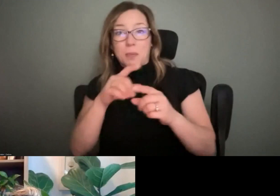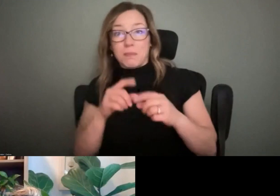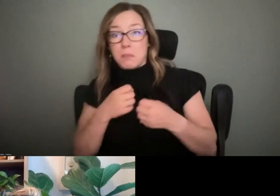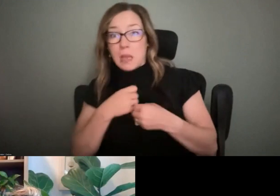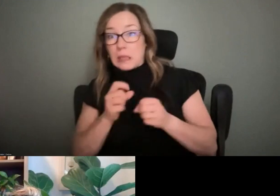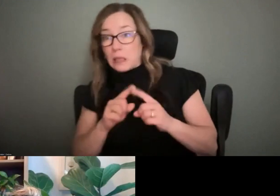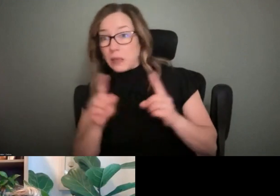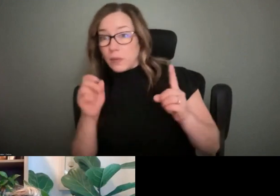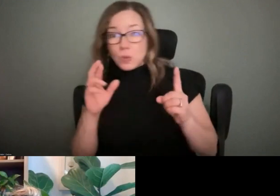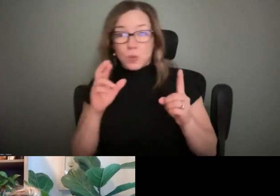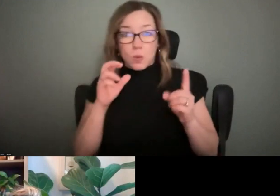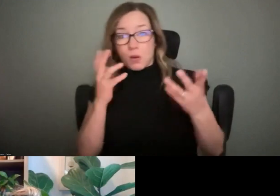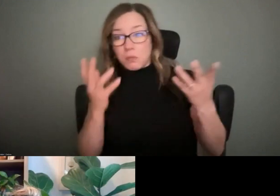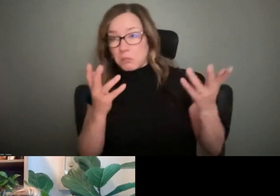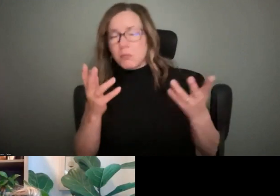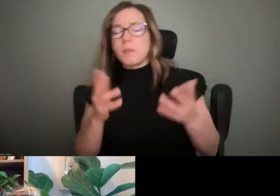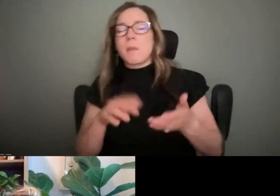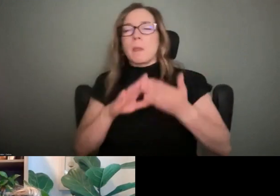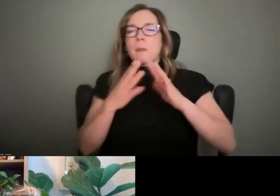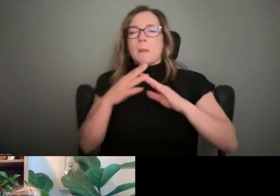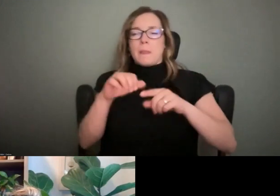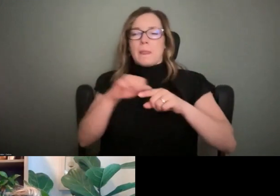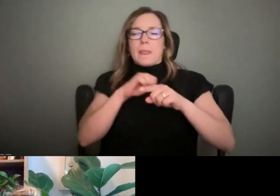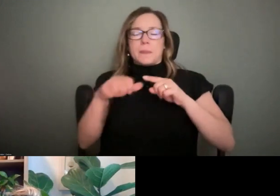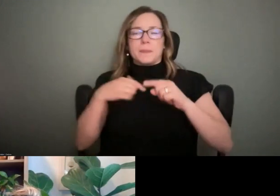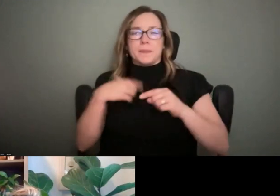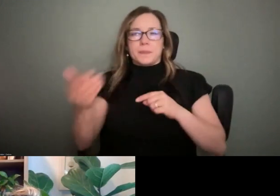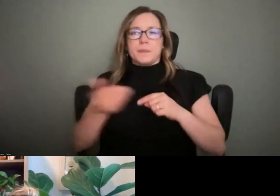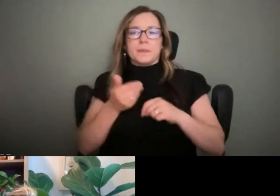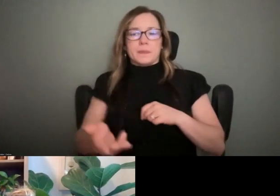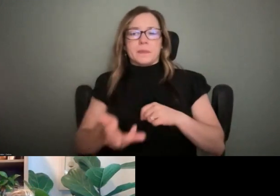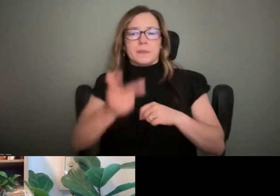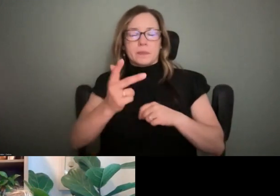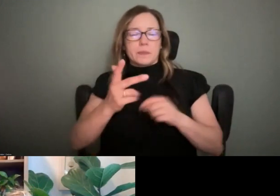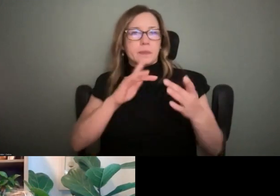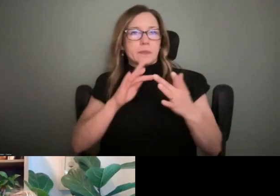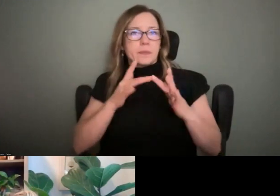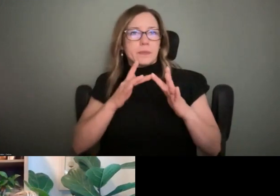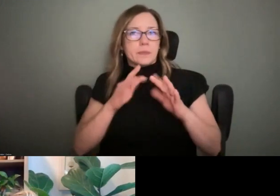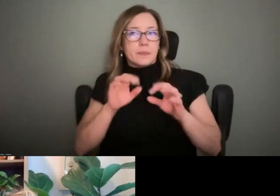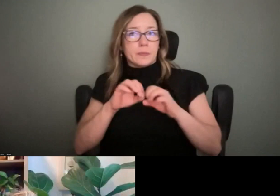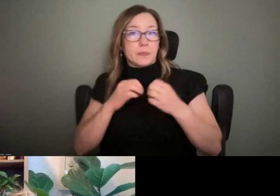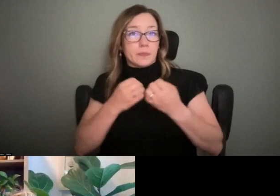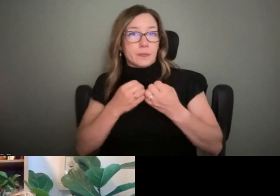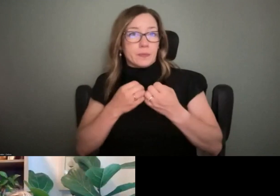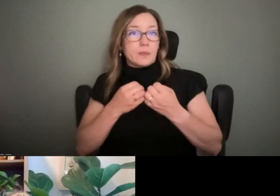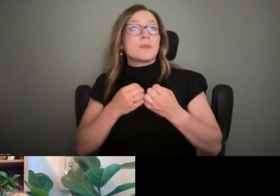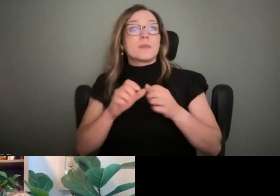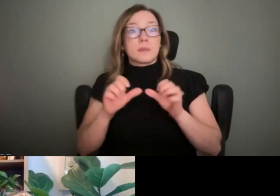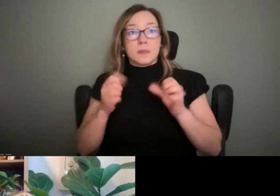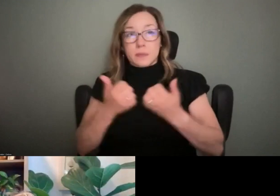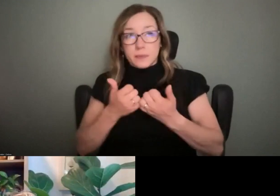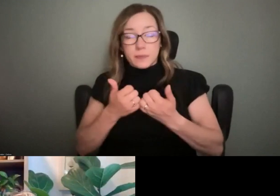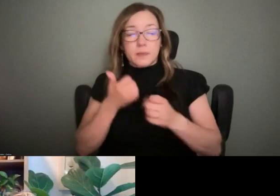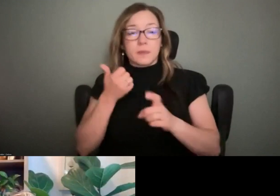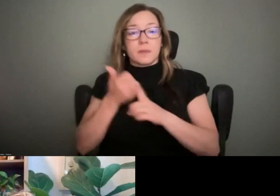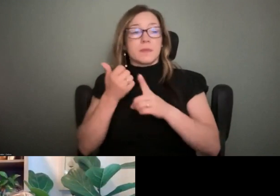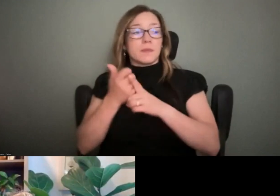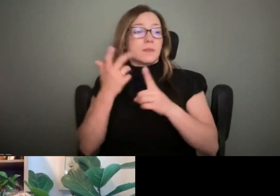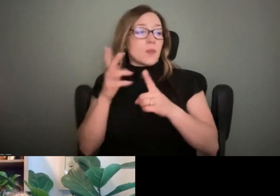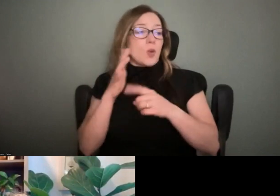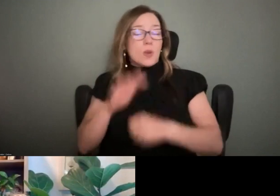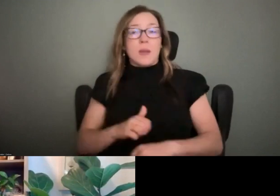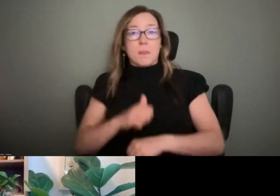this community of practice, we've invited three network organizations or agencies that are already